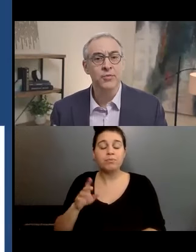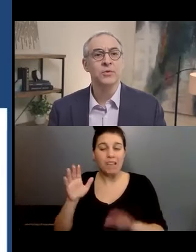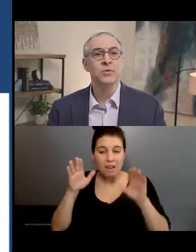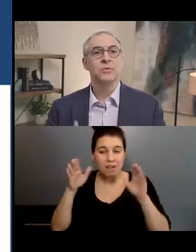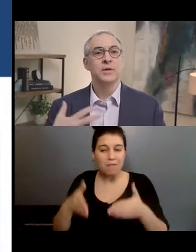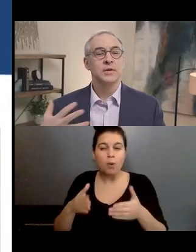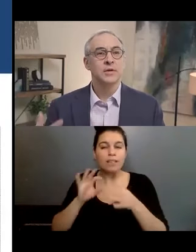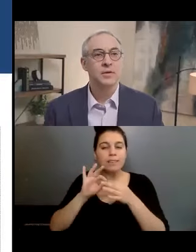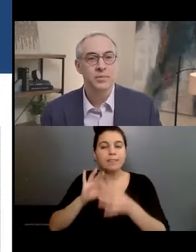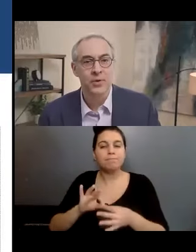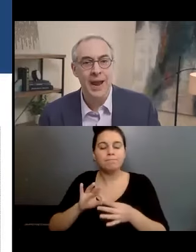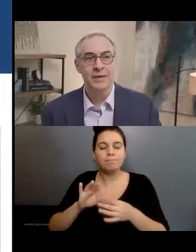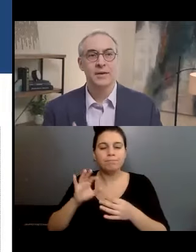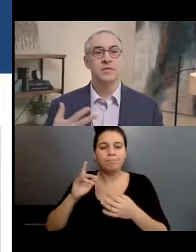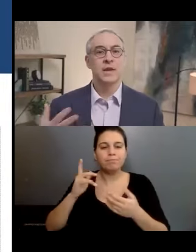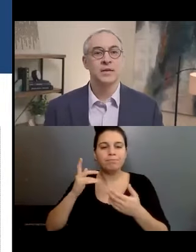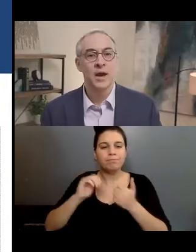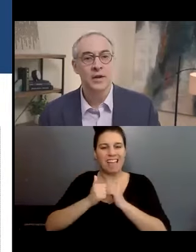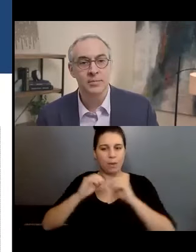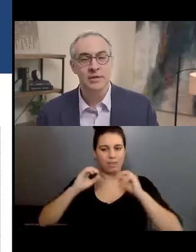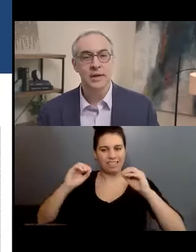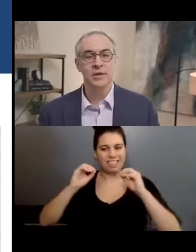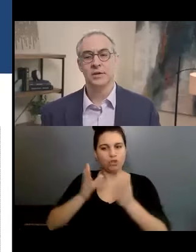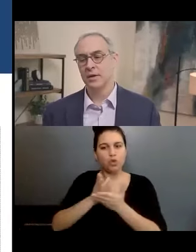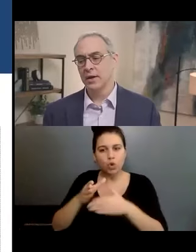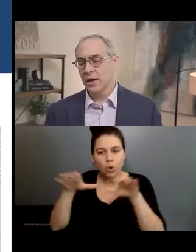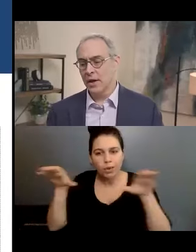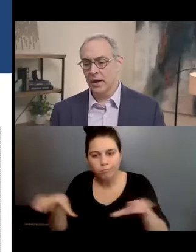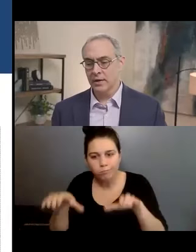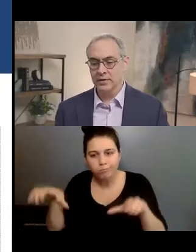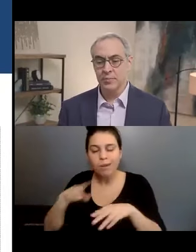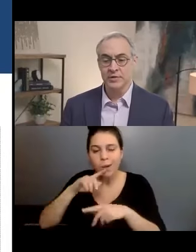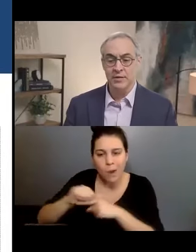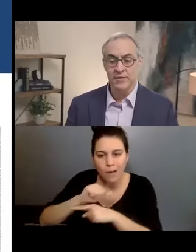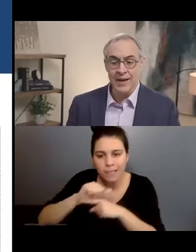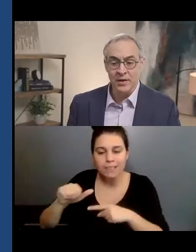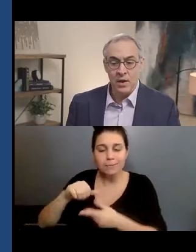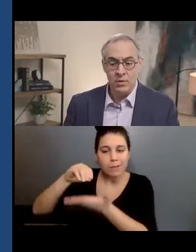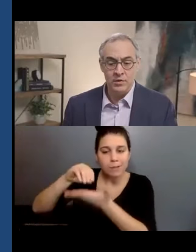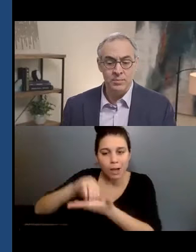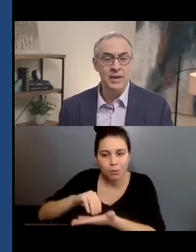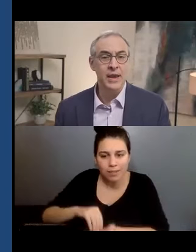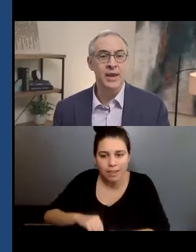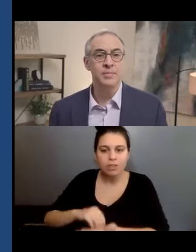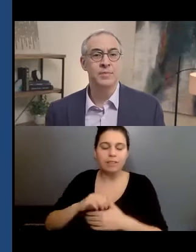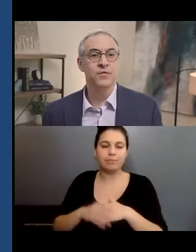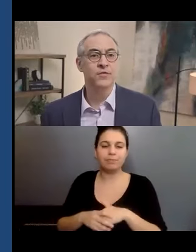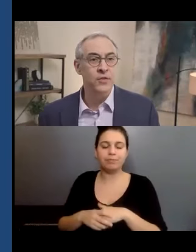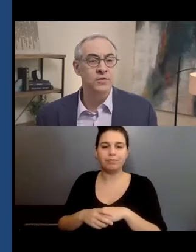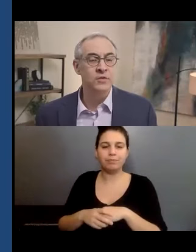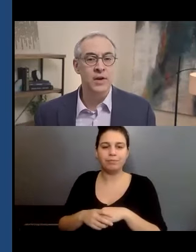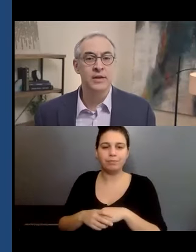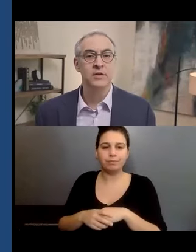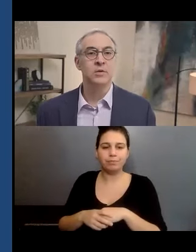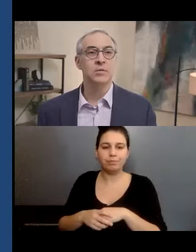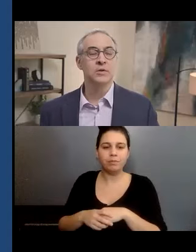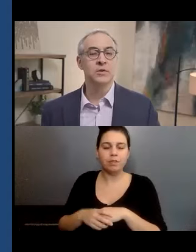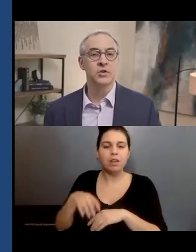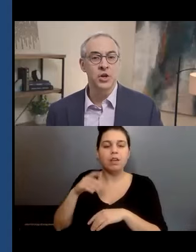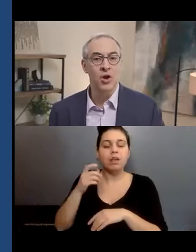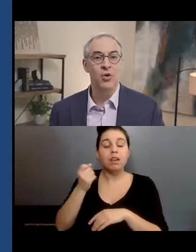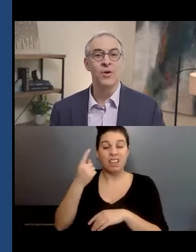teaching through practice and documentation samples. And in fact, this became the first training